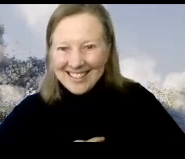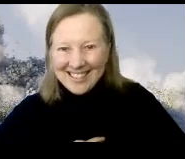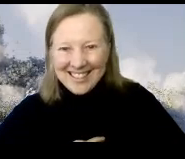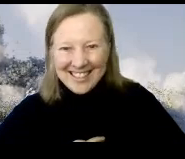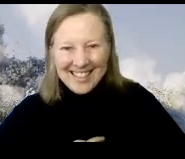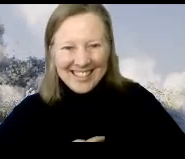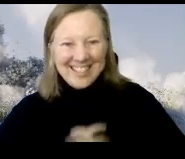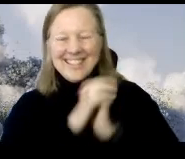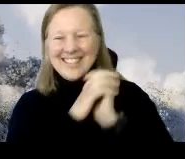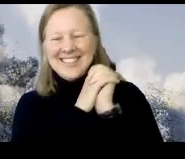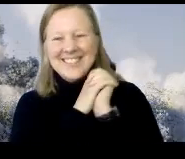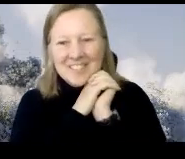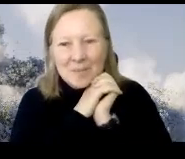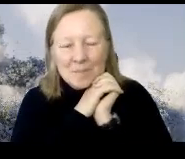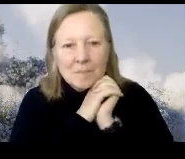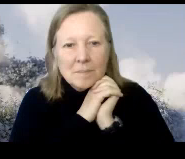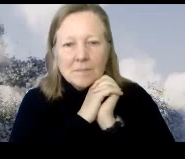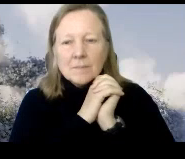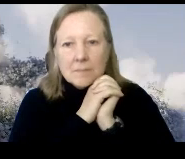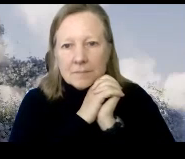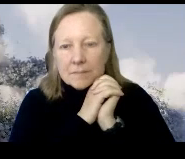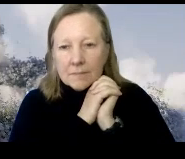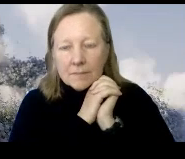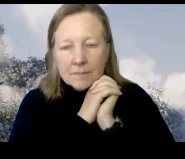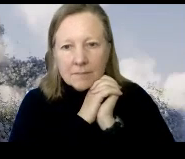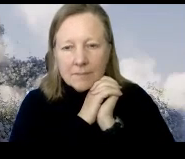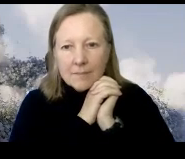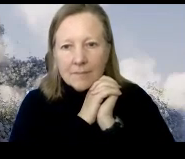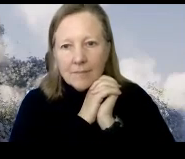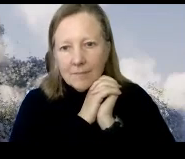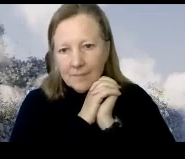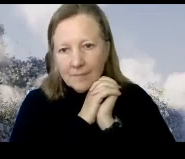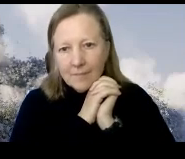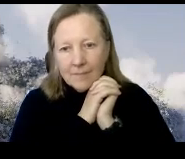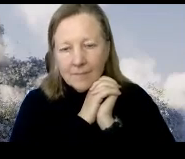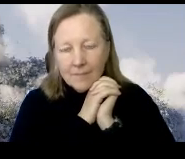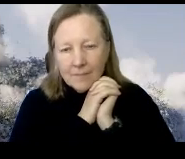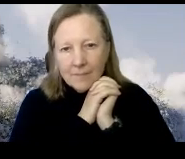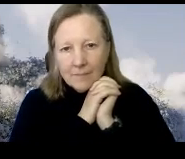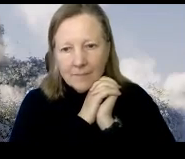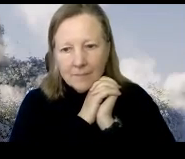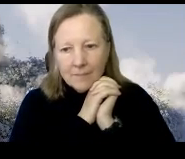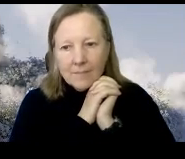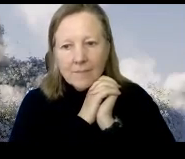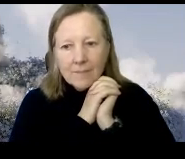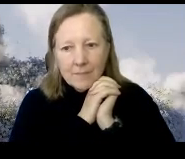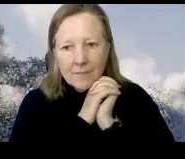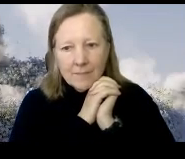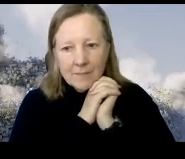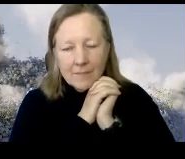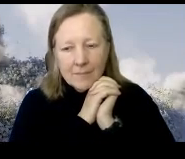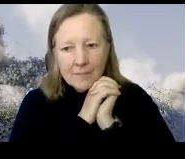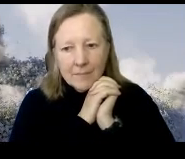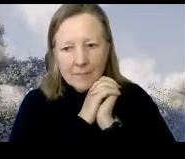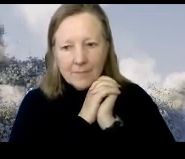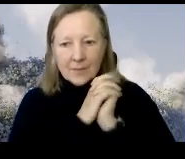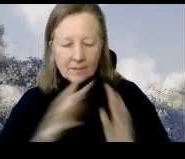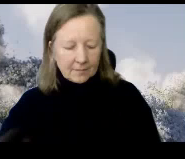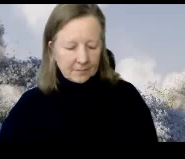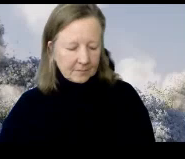great. Yeah. And thank you everyone for all your participation and your excellent questions. I have put